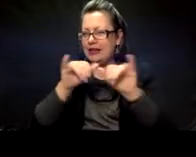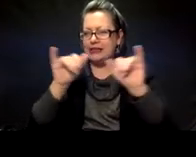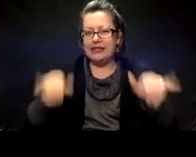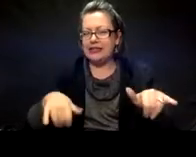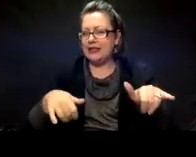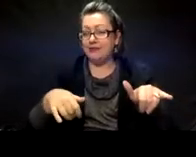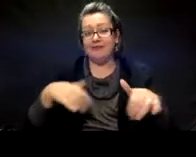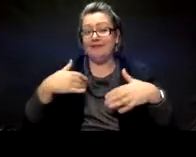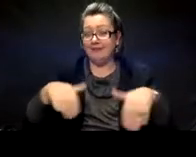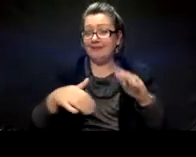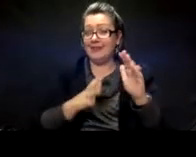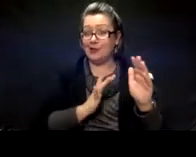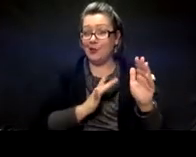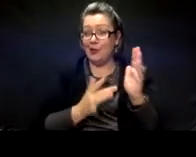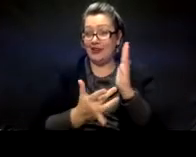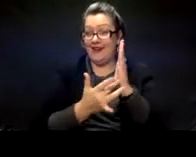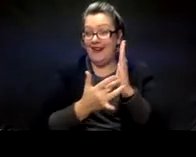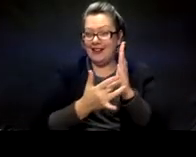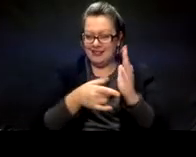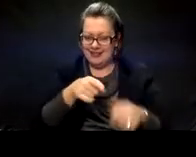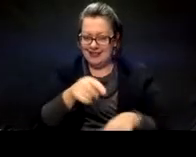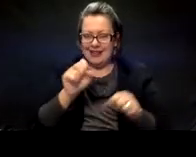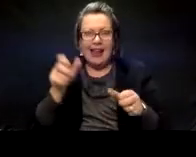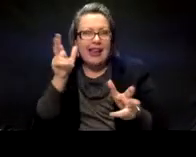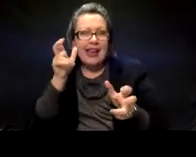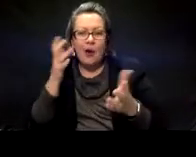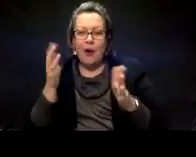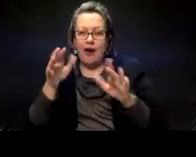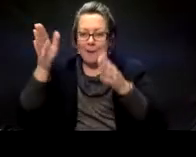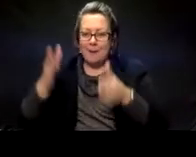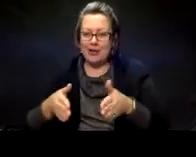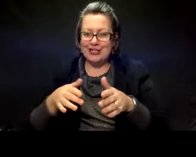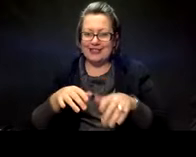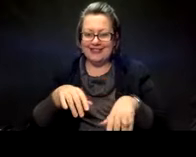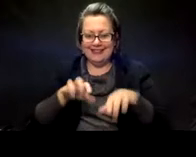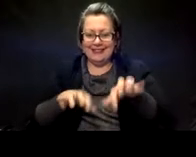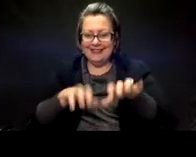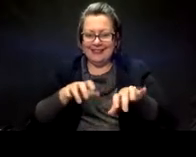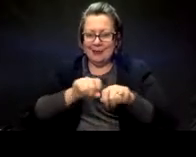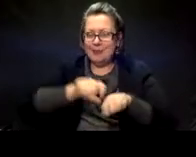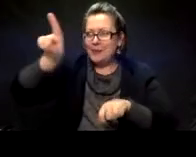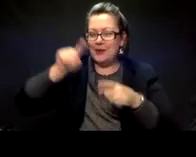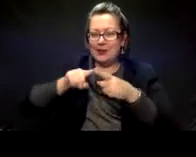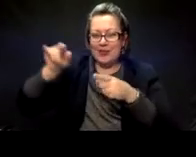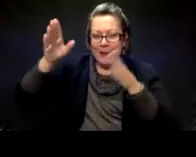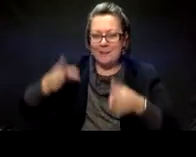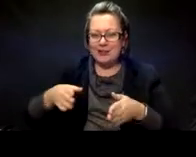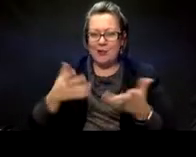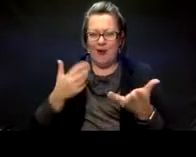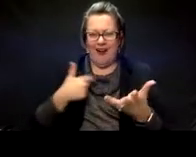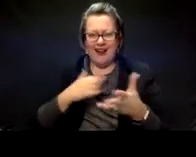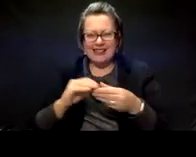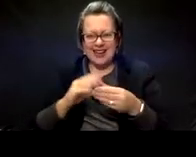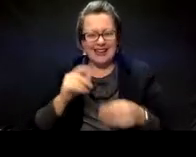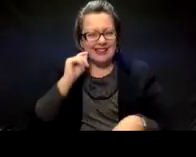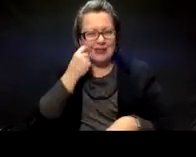and then connect it to the TTY. It relates to sound in some way. It's a really cool technology. Like it can hear what the person is typing